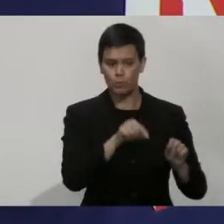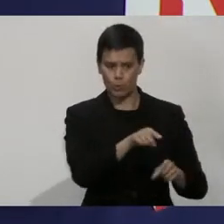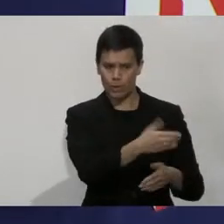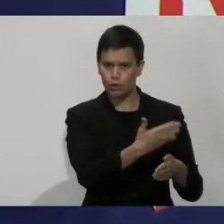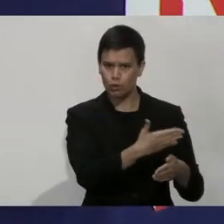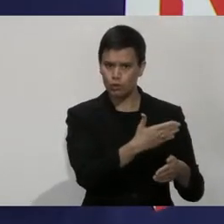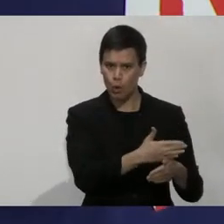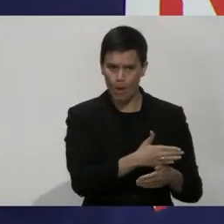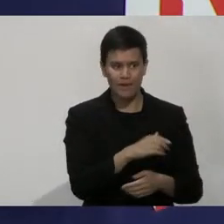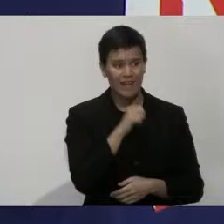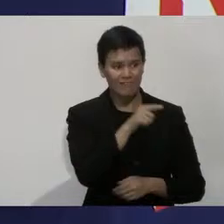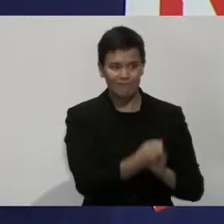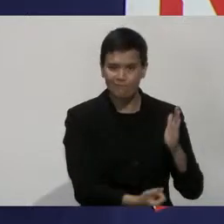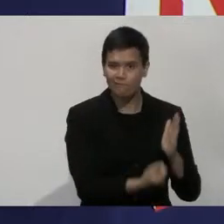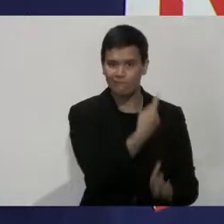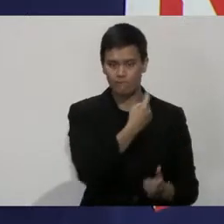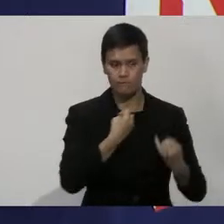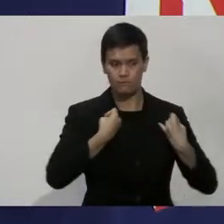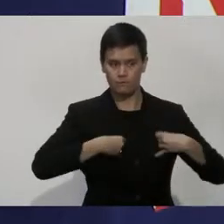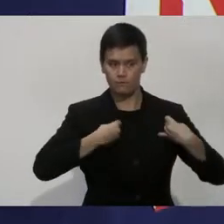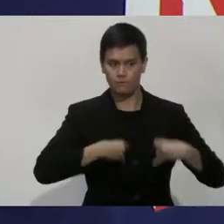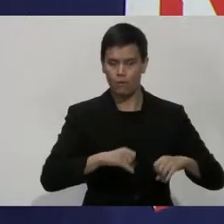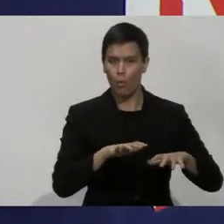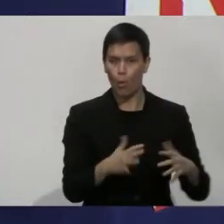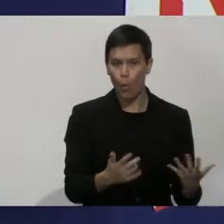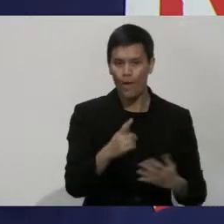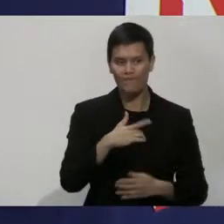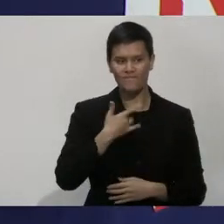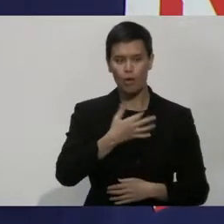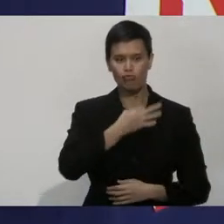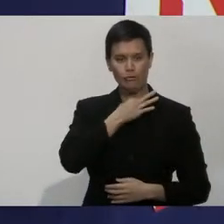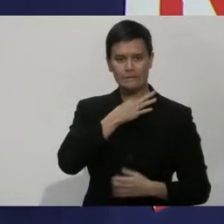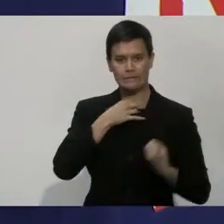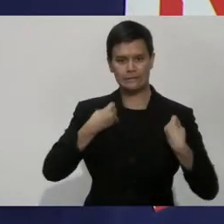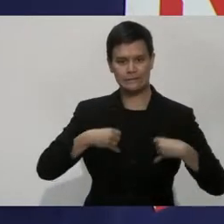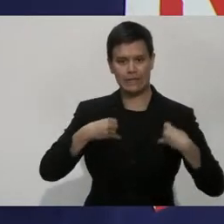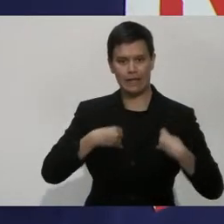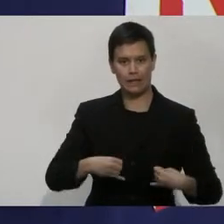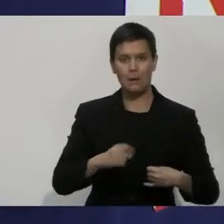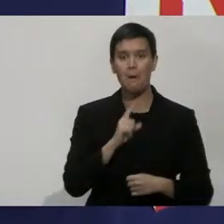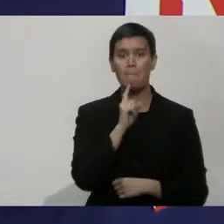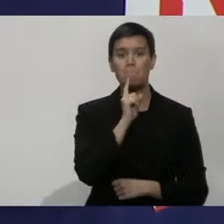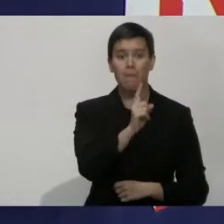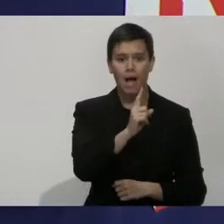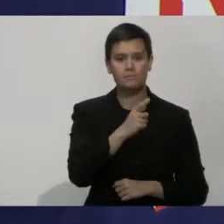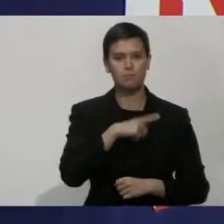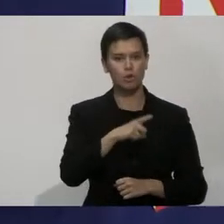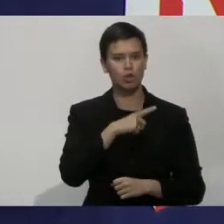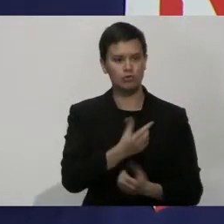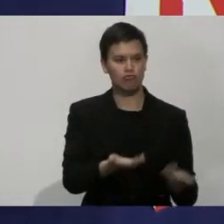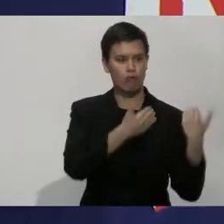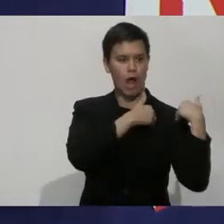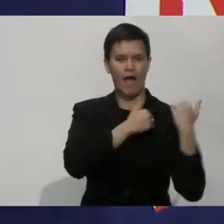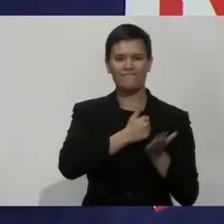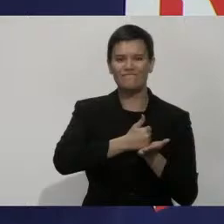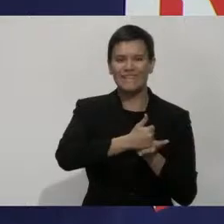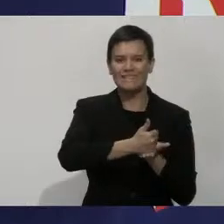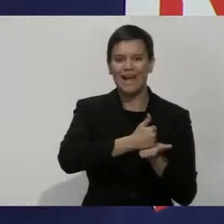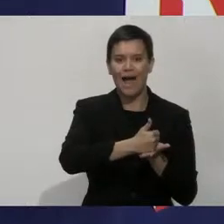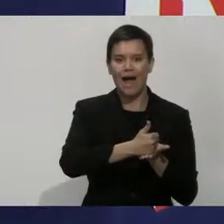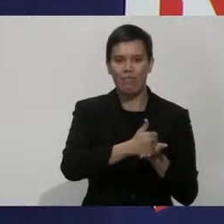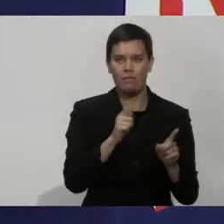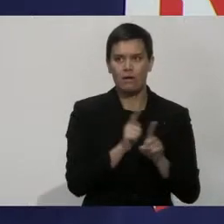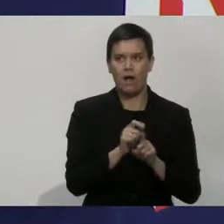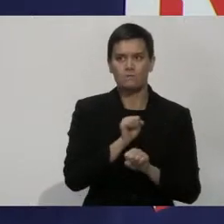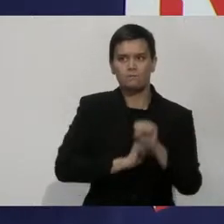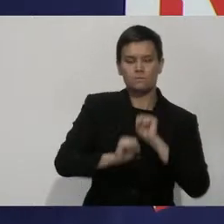themselves symptomatic or at risk of infection but are avoiding getting tested for fear of visa troubles? Go and get a test. We will not use